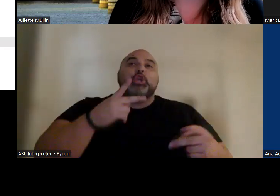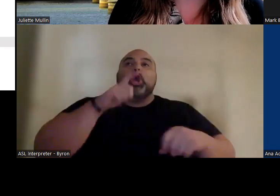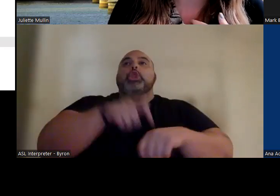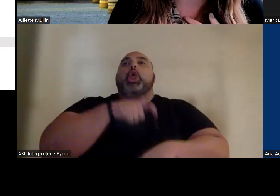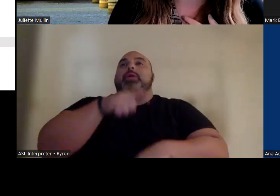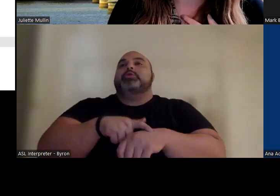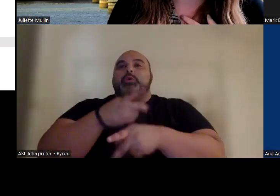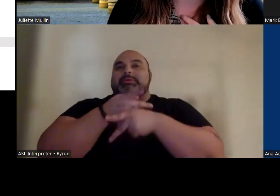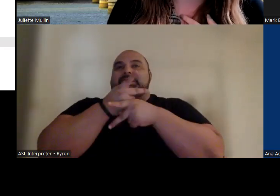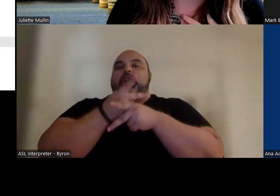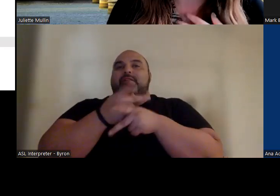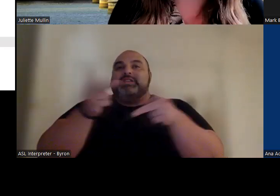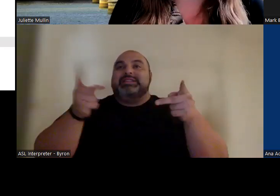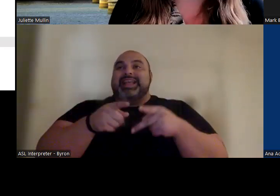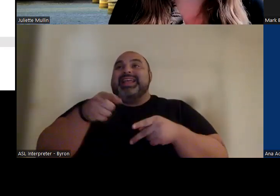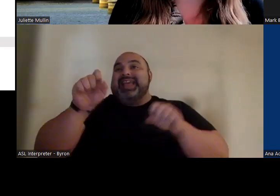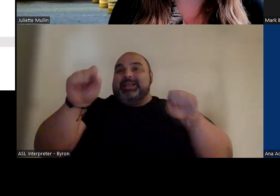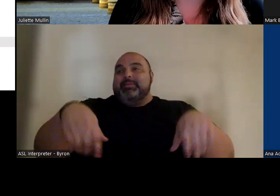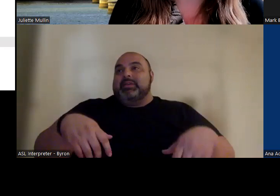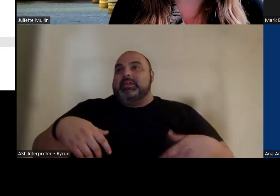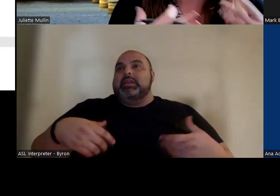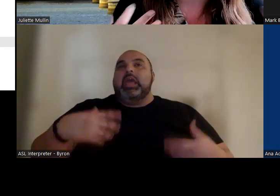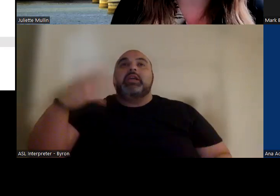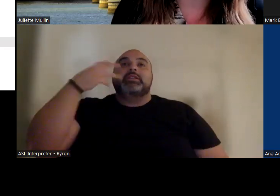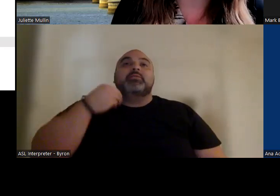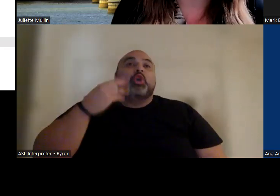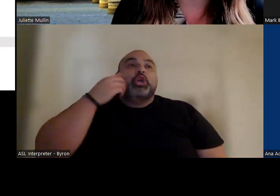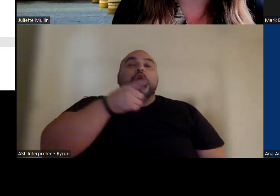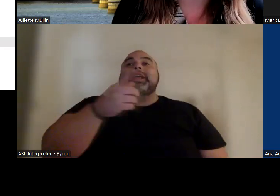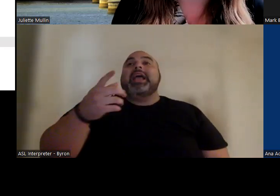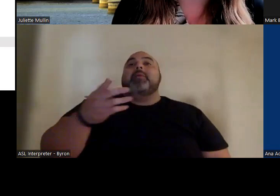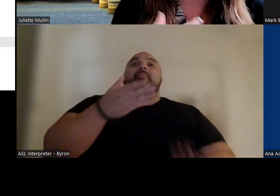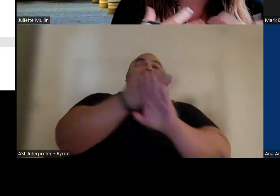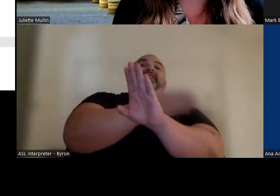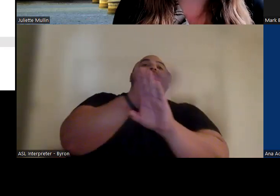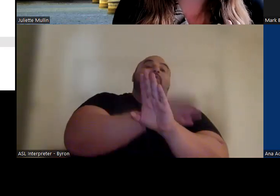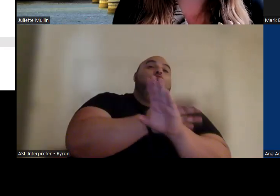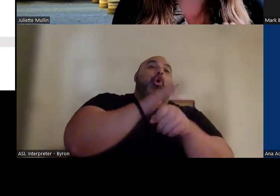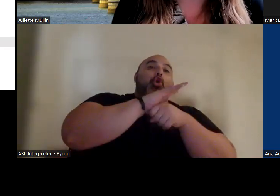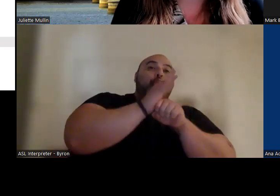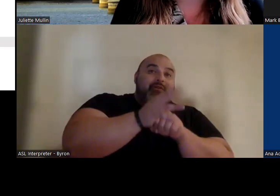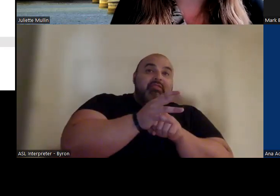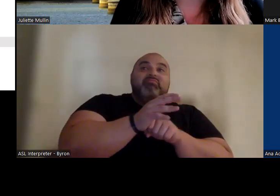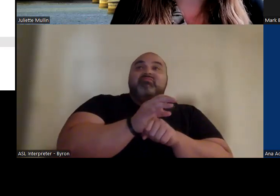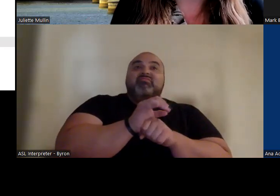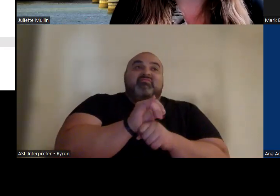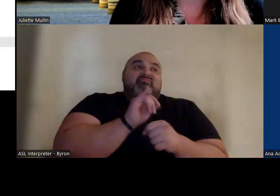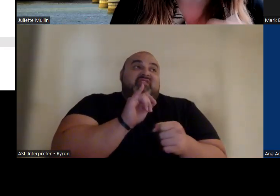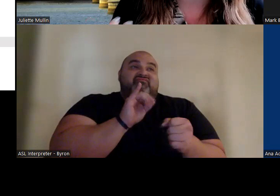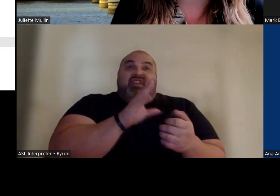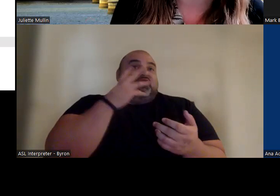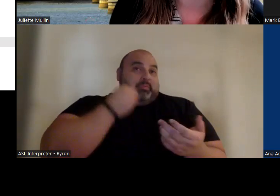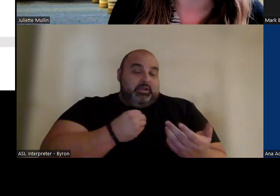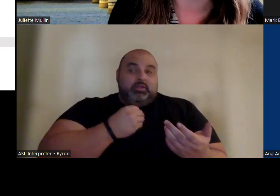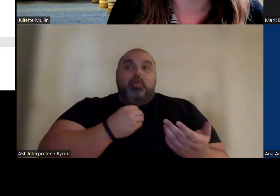facilities. That can be the experience that they have before COVID, if that's what their experience was,